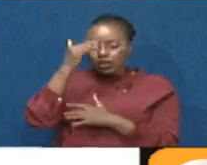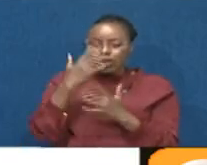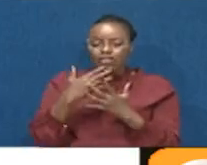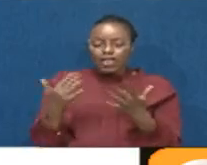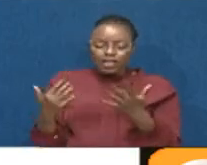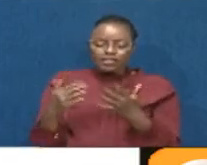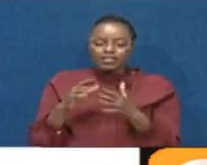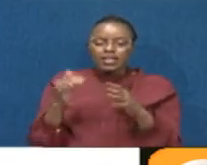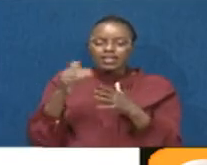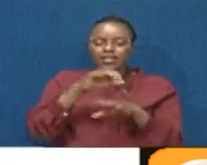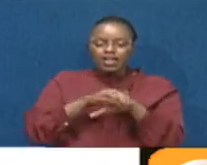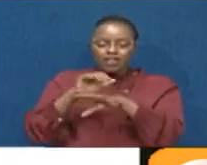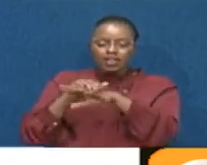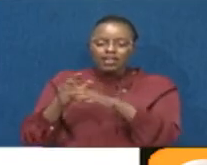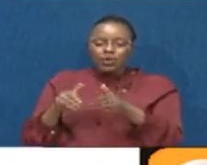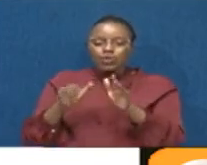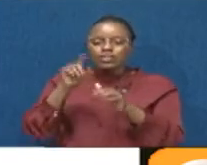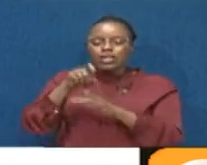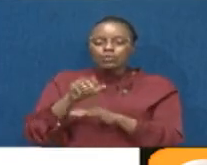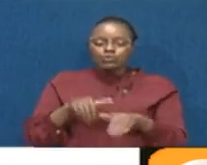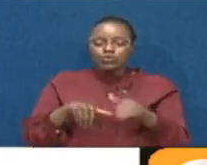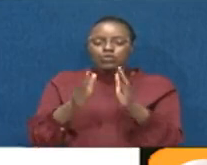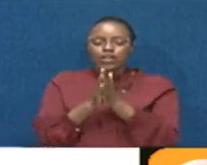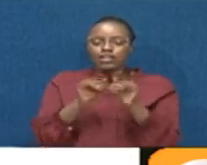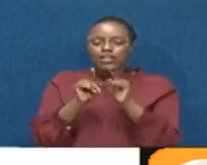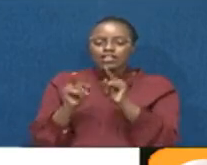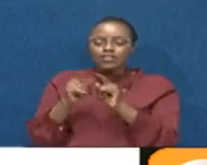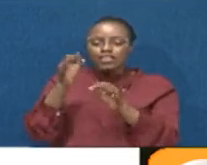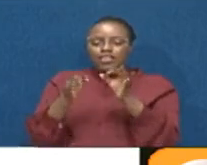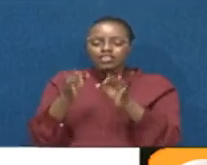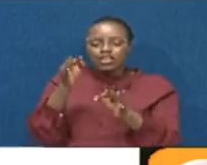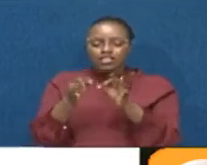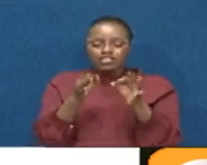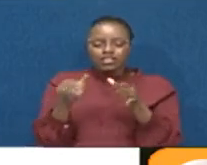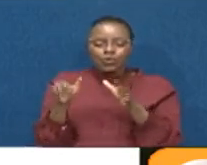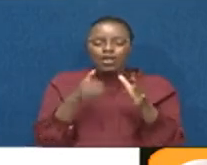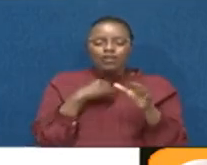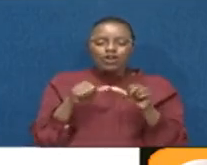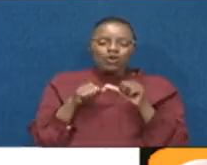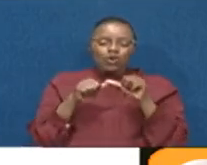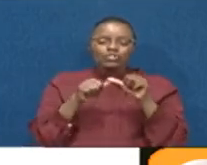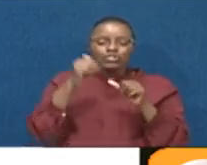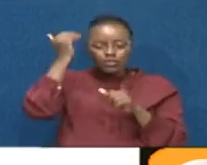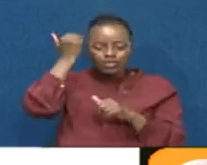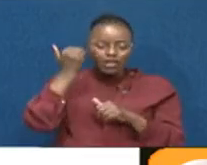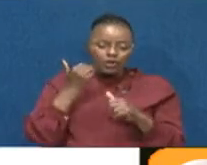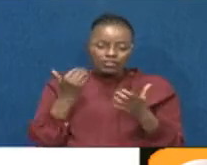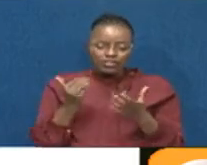asset recovery route is the way to go, even as the wheels of justice grind on in the